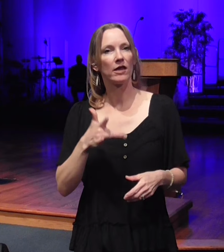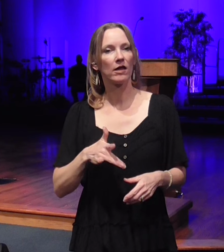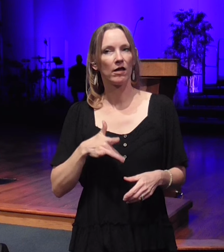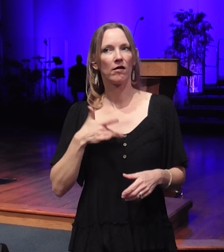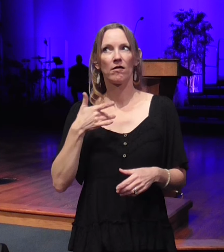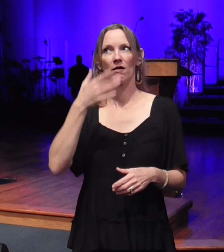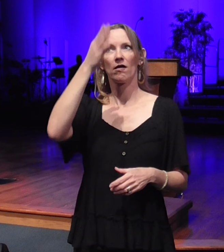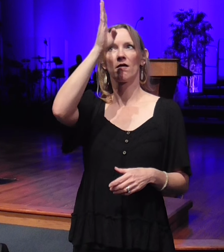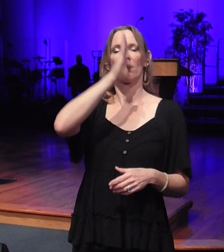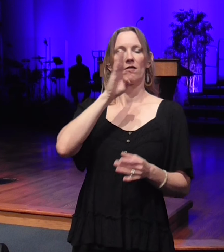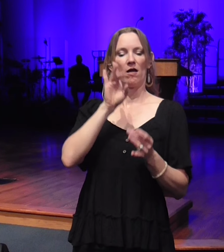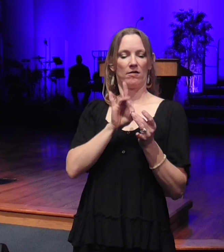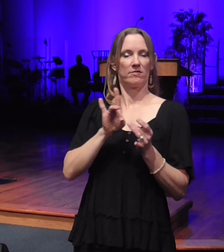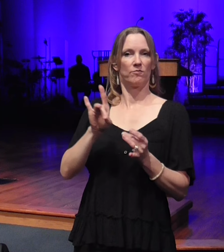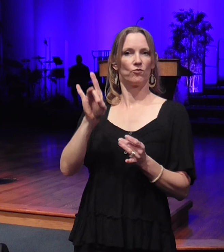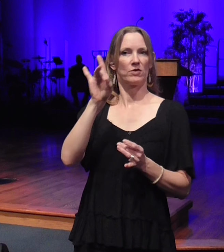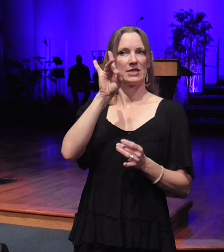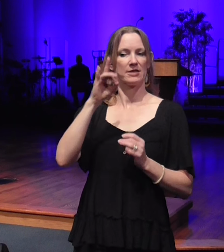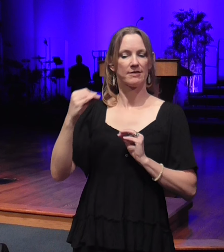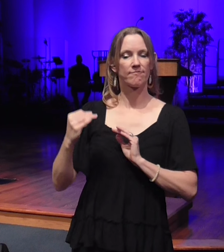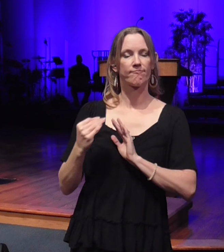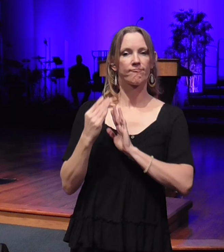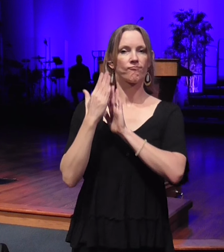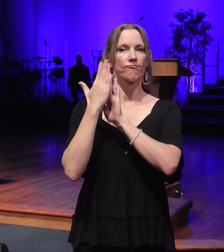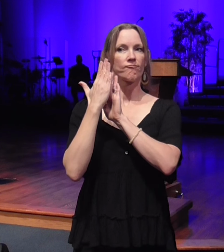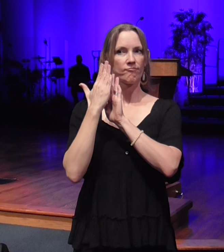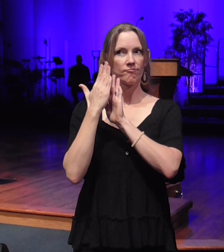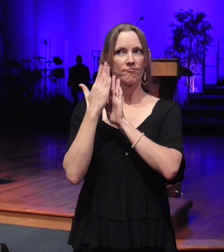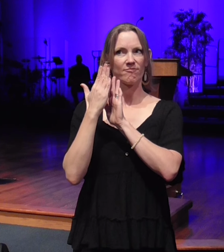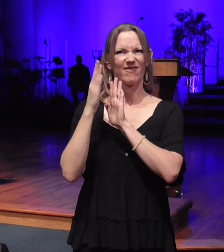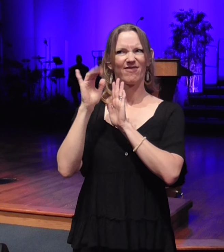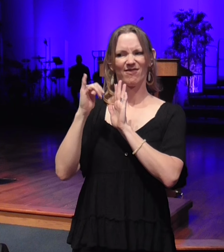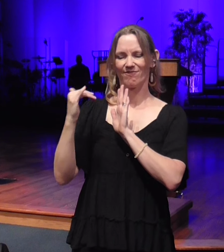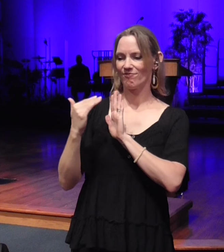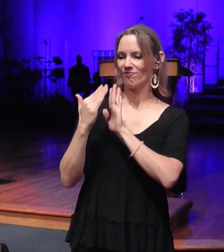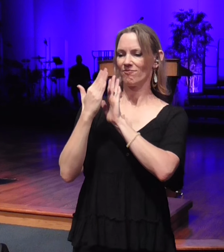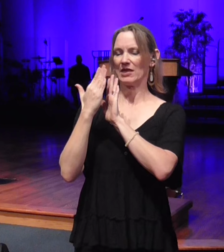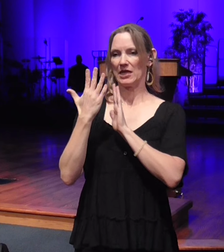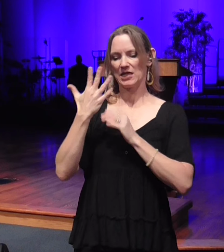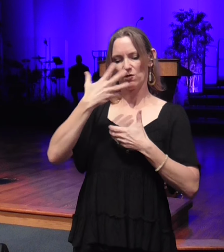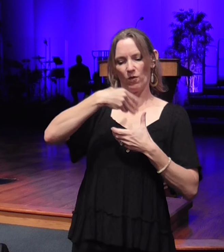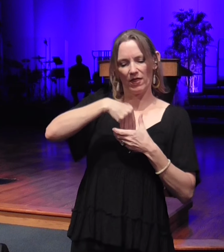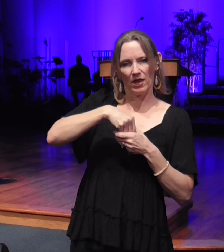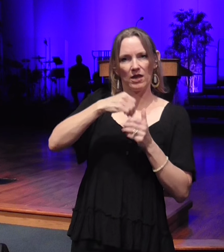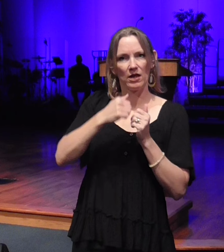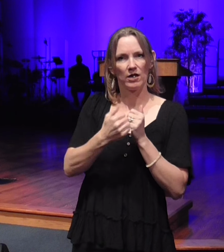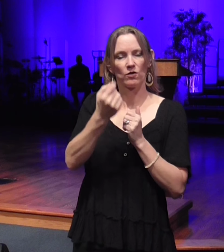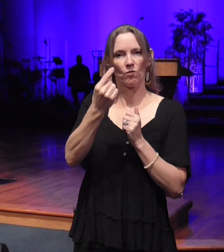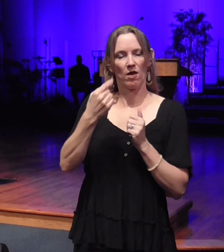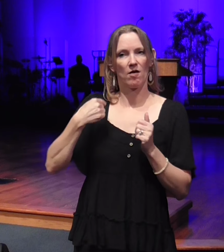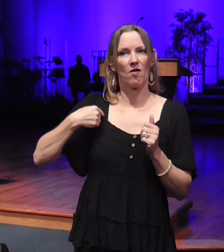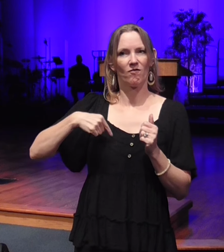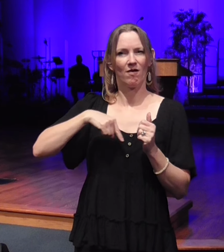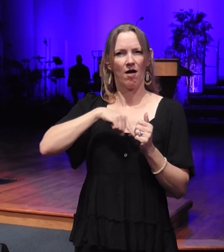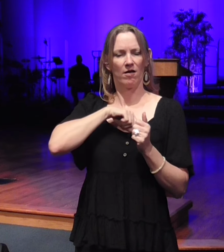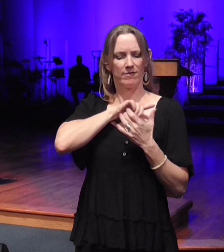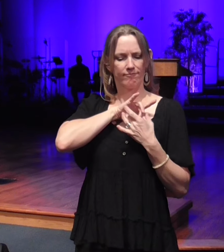the divine. That presence of the divine that is within each one of